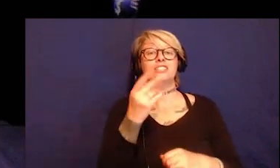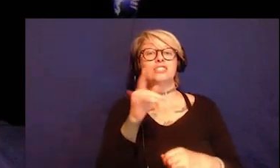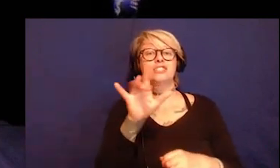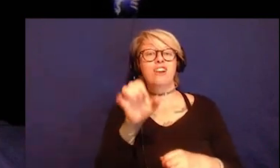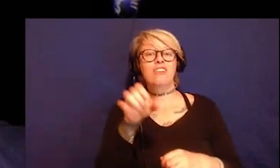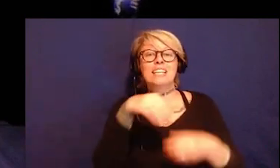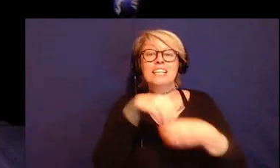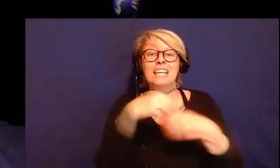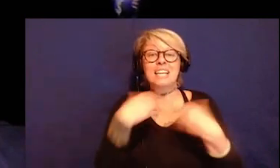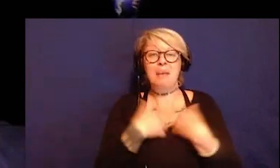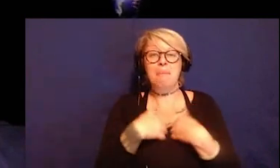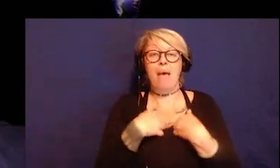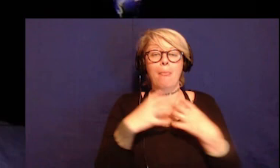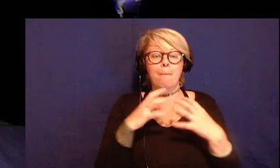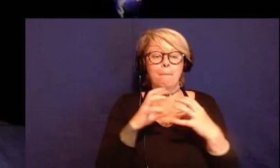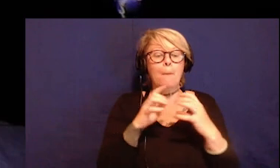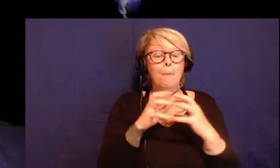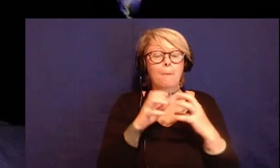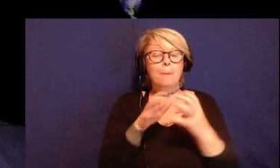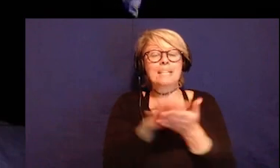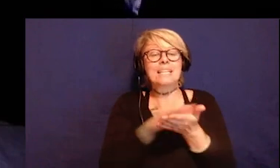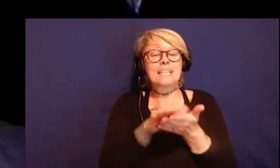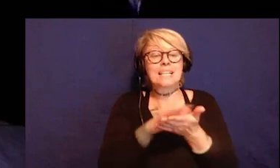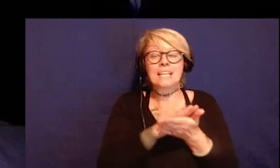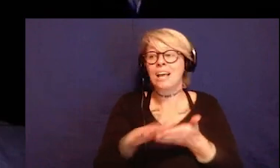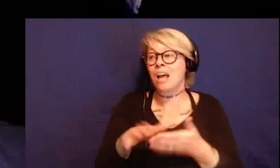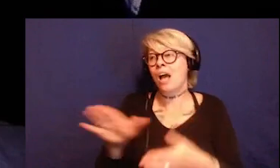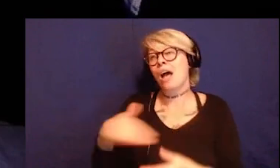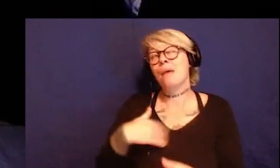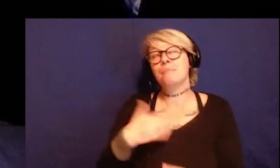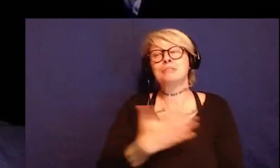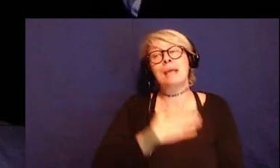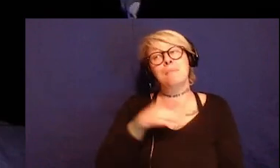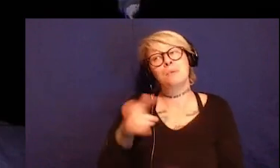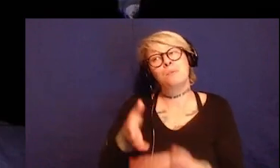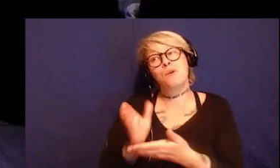of bubbles, all cleaned up. I'm just glad you're okay.